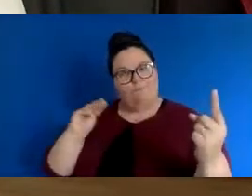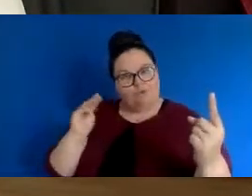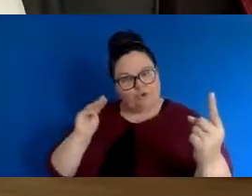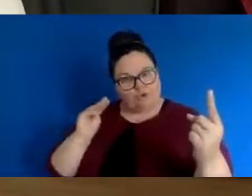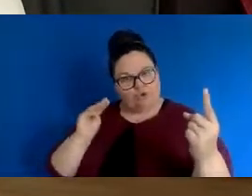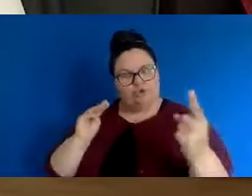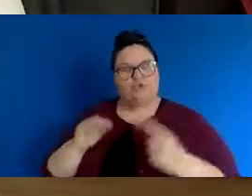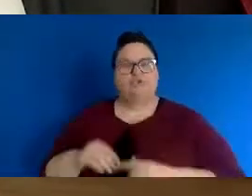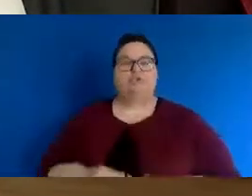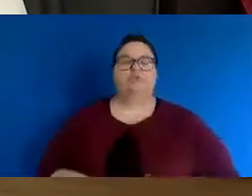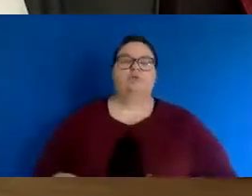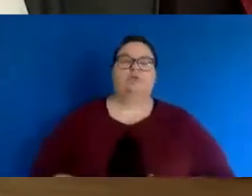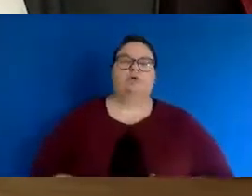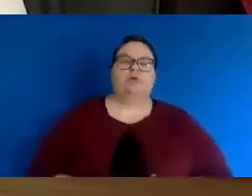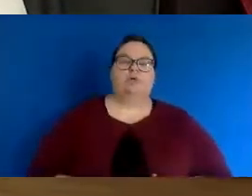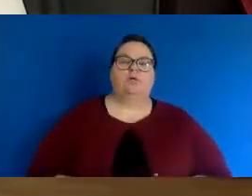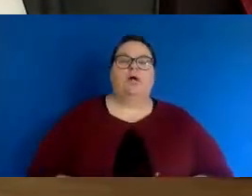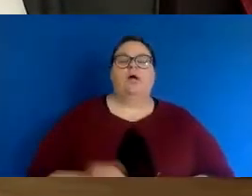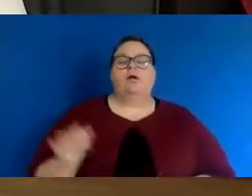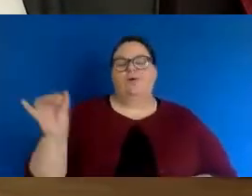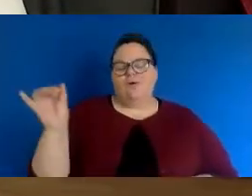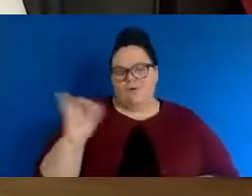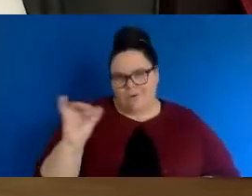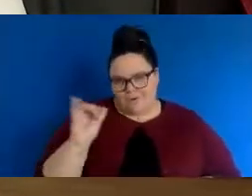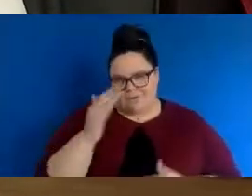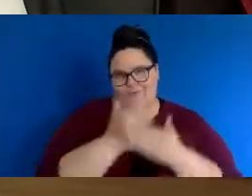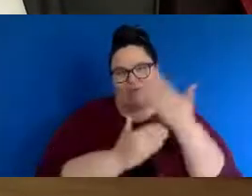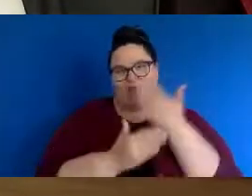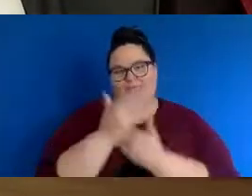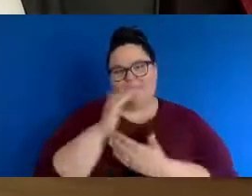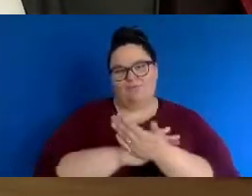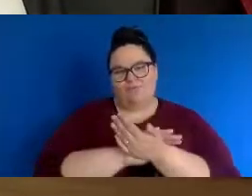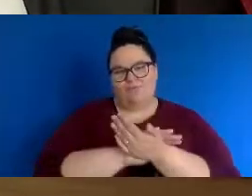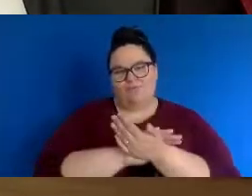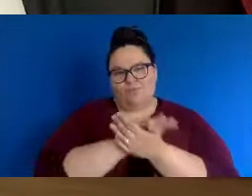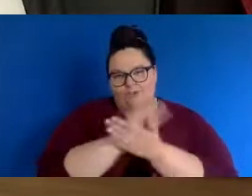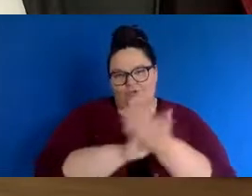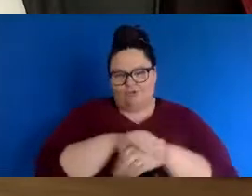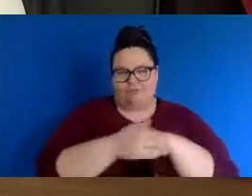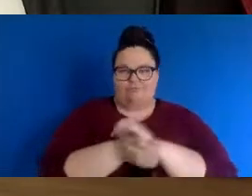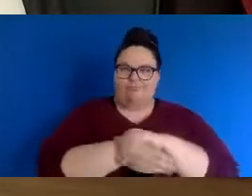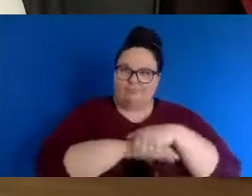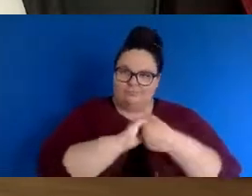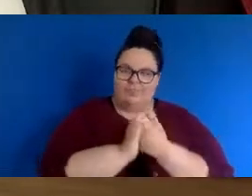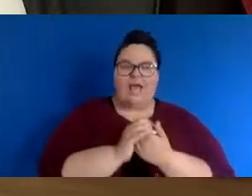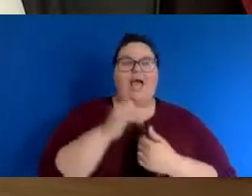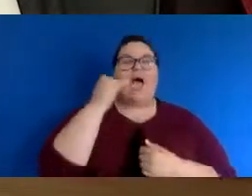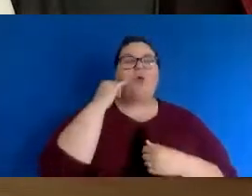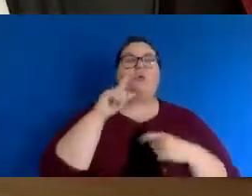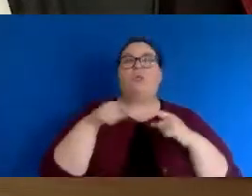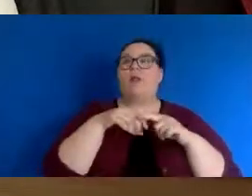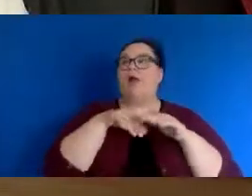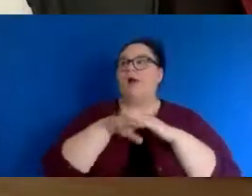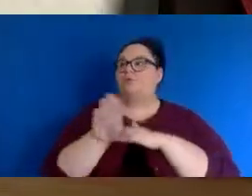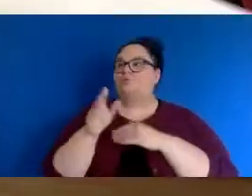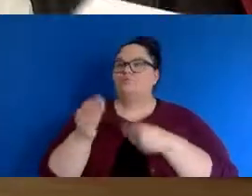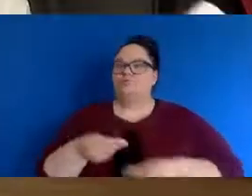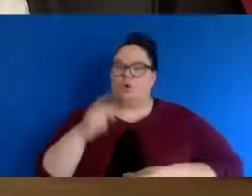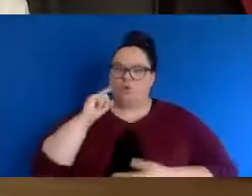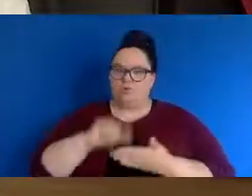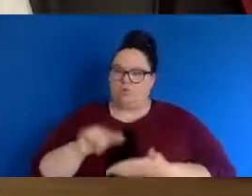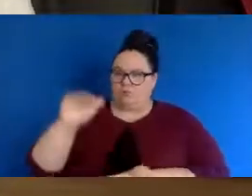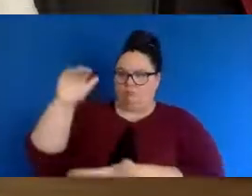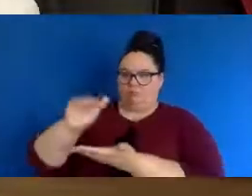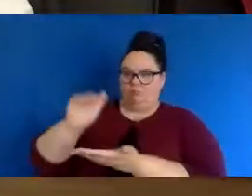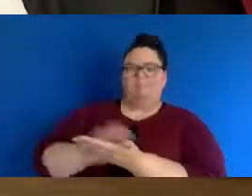others whenever possible. Please continue to wash your hands regularly and thoroughly and to use an alcohol-based hand sanitizer between